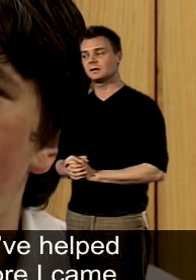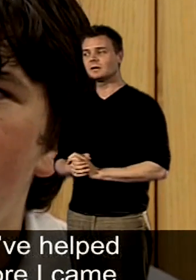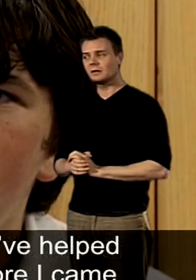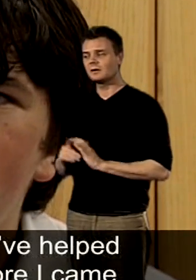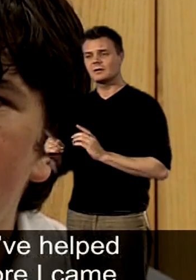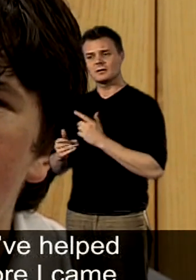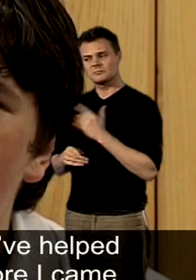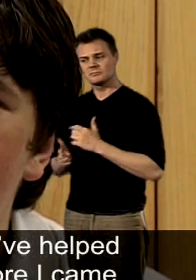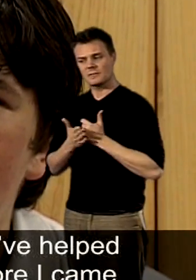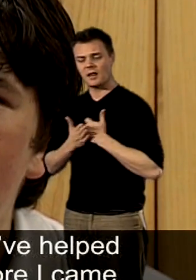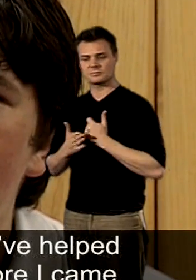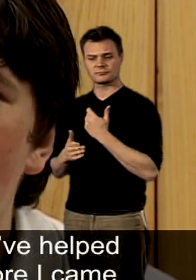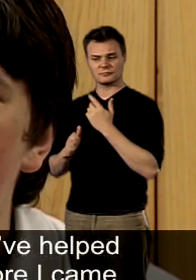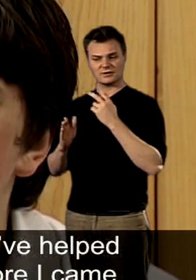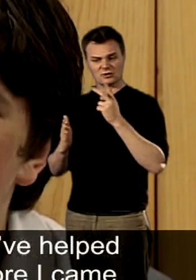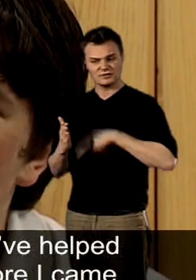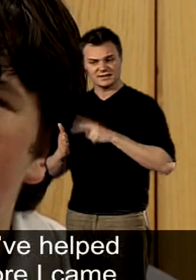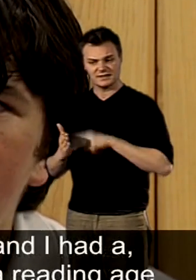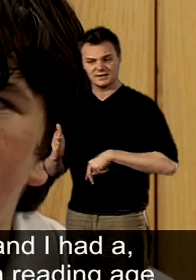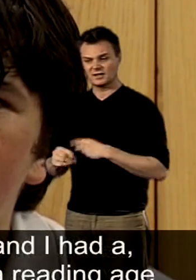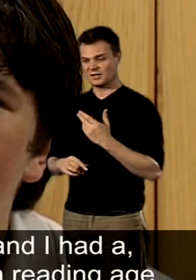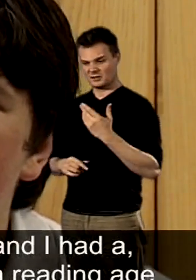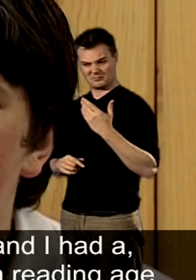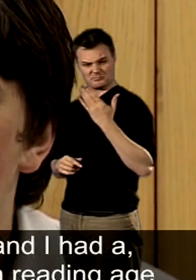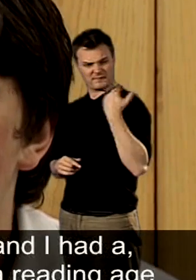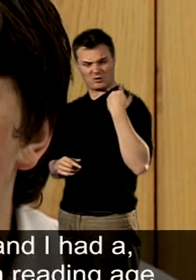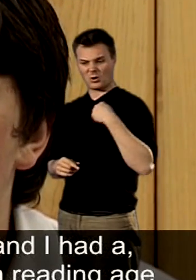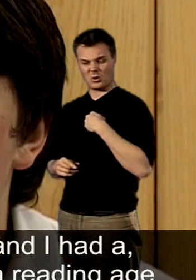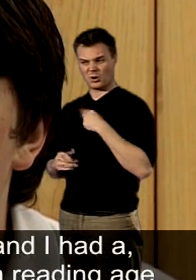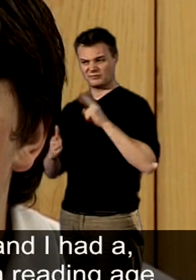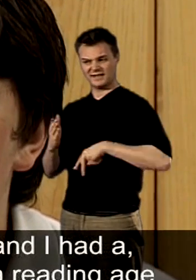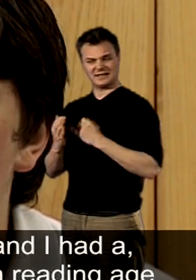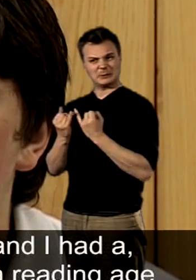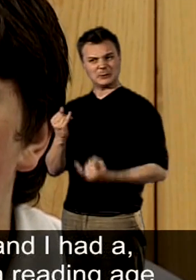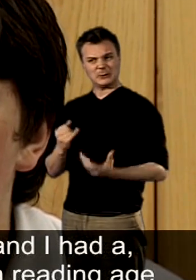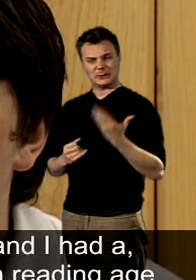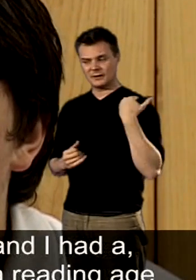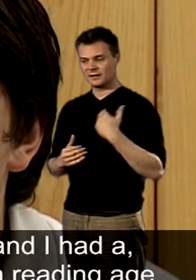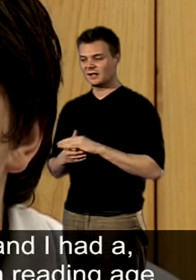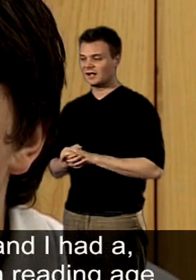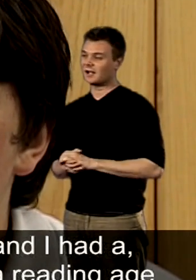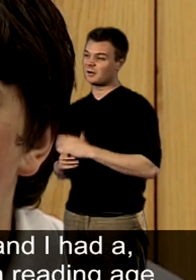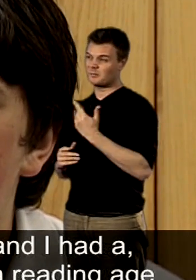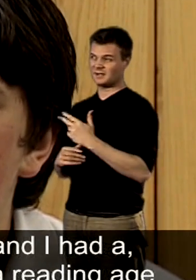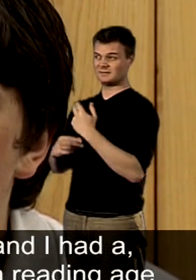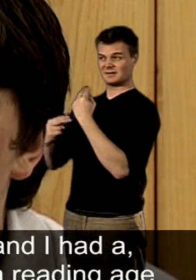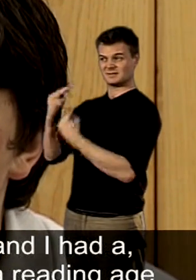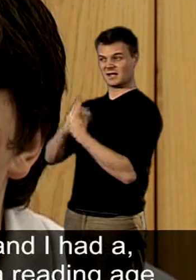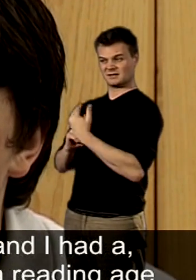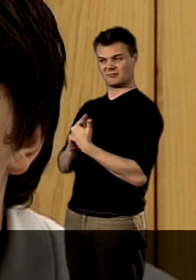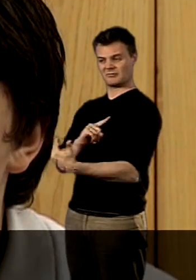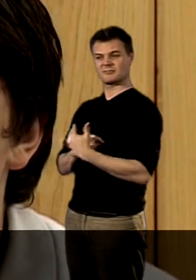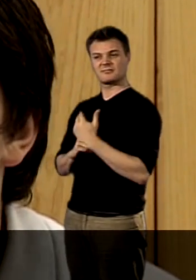they've helped me with my reading. Because before I came here, I wasn't that good at reading. I had a reading age of 8, and